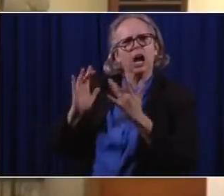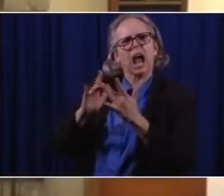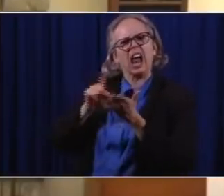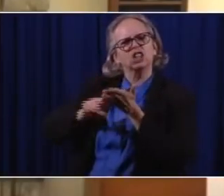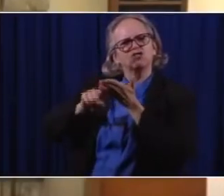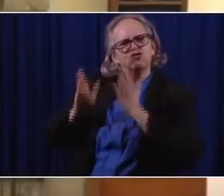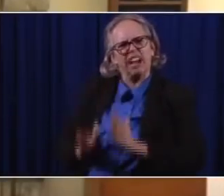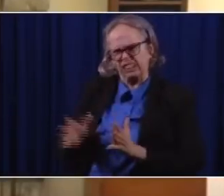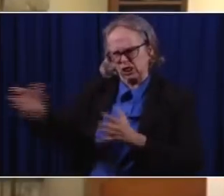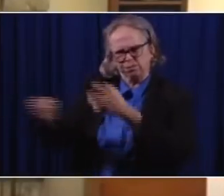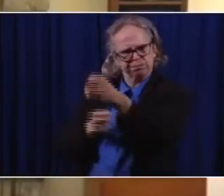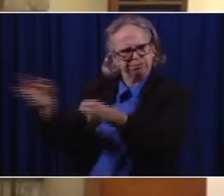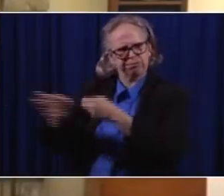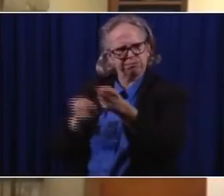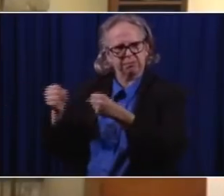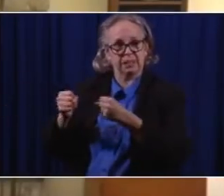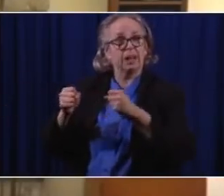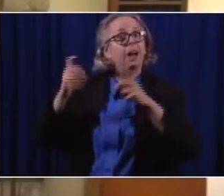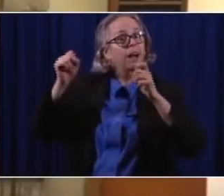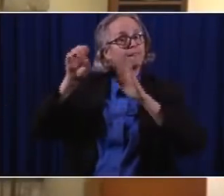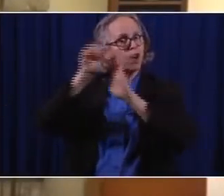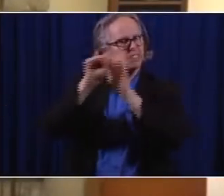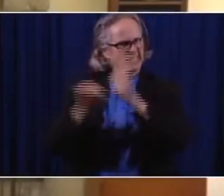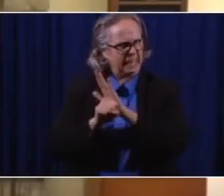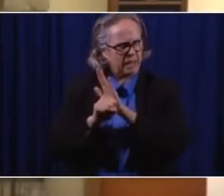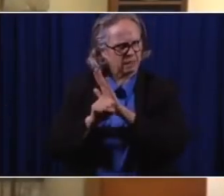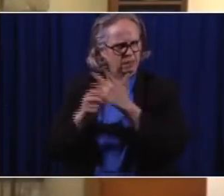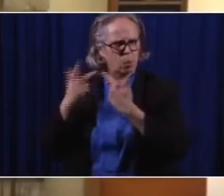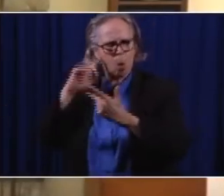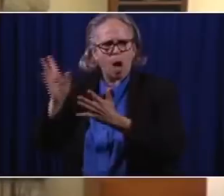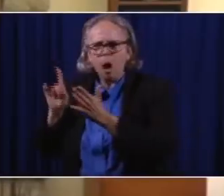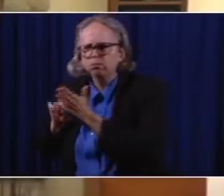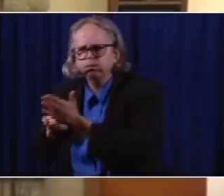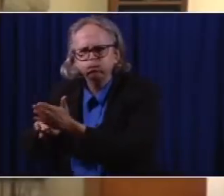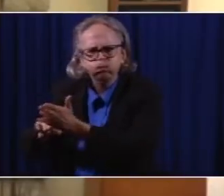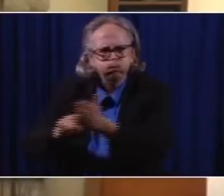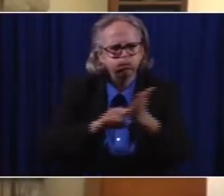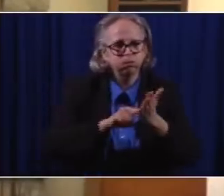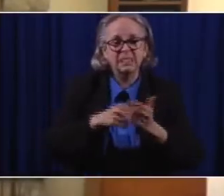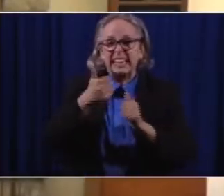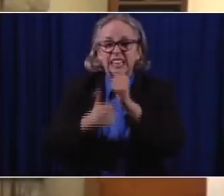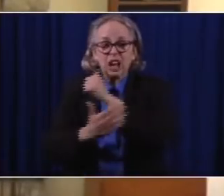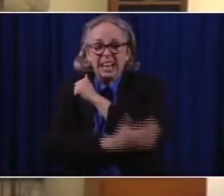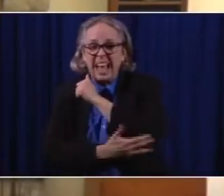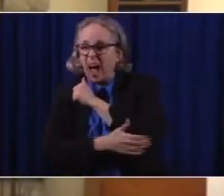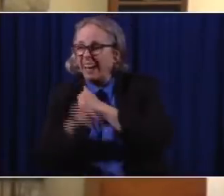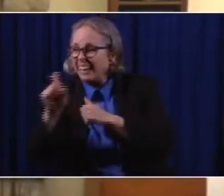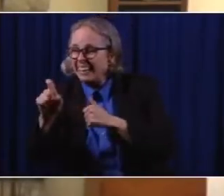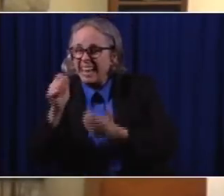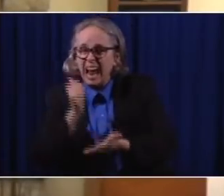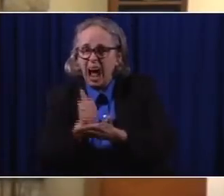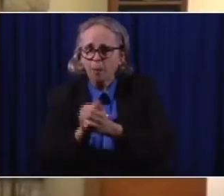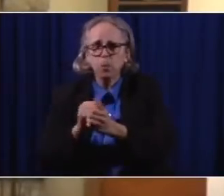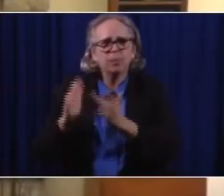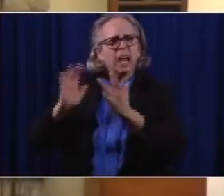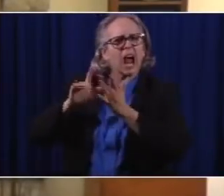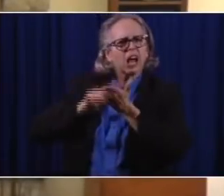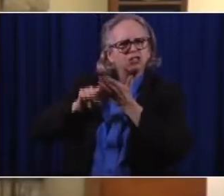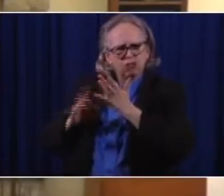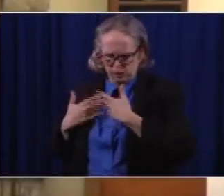in when a county really needs help. We're continuing to hire people now, and I've told our